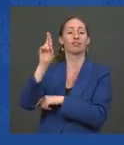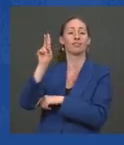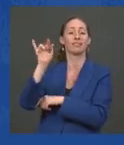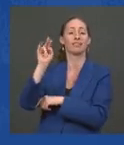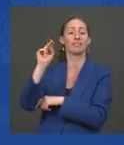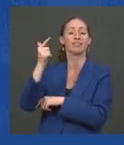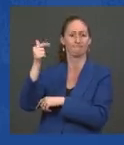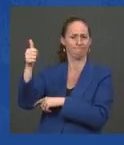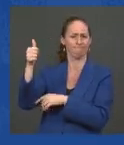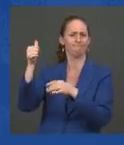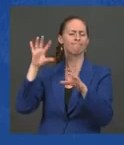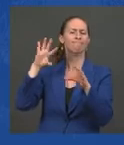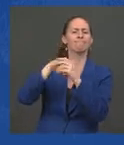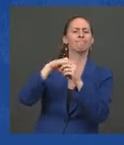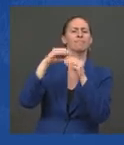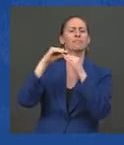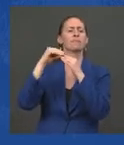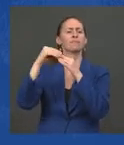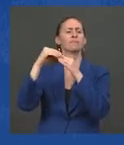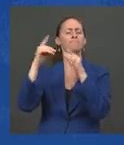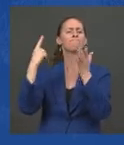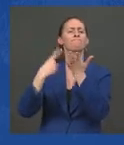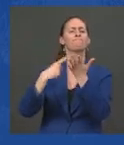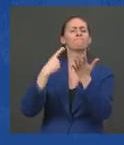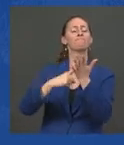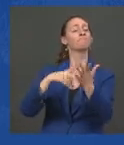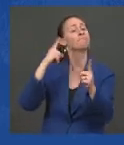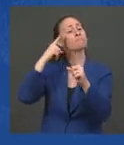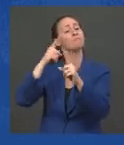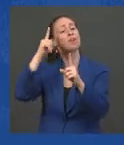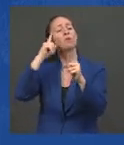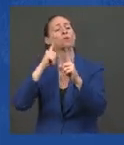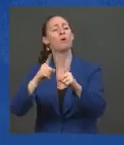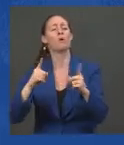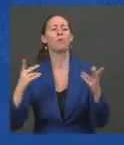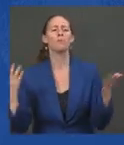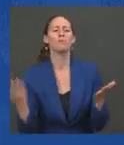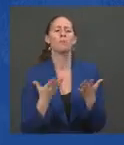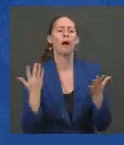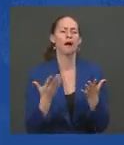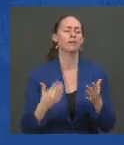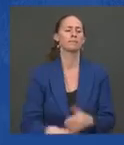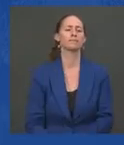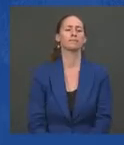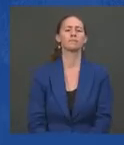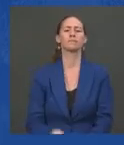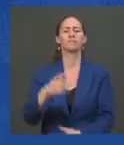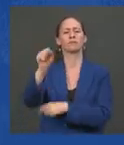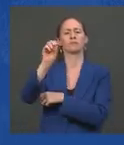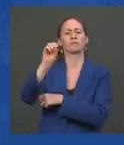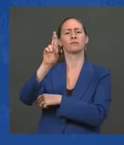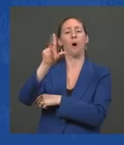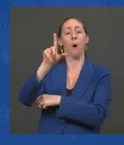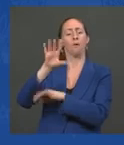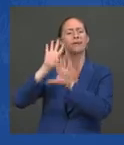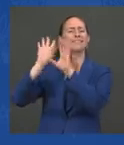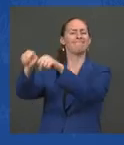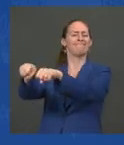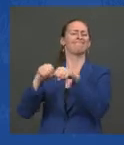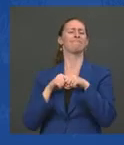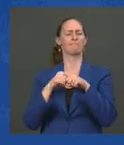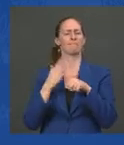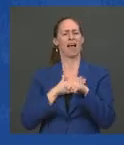was to, quote, redeem the soul of America. That's what's at stake here,